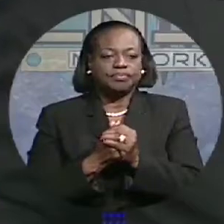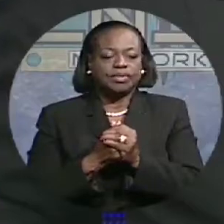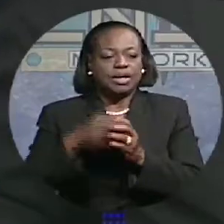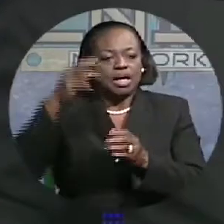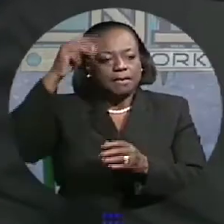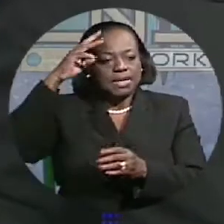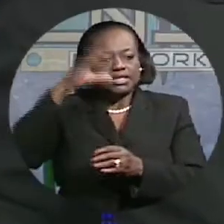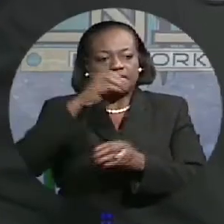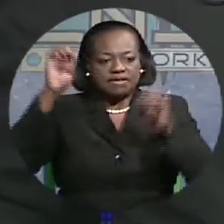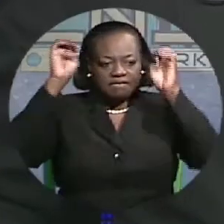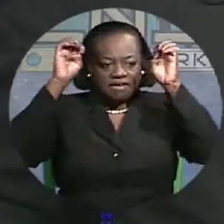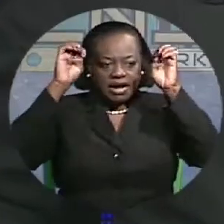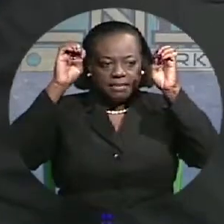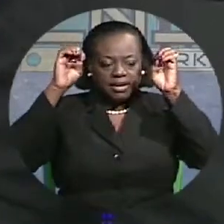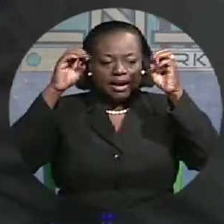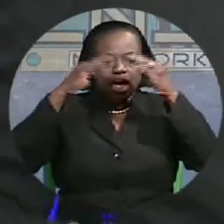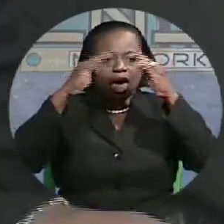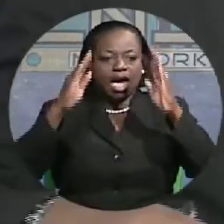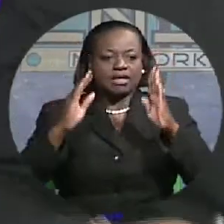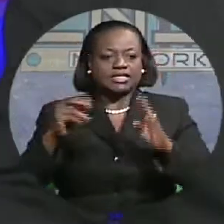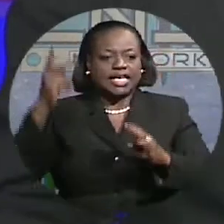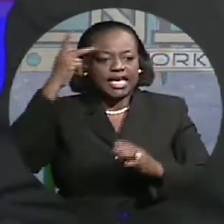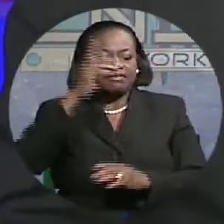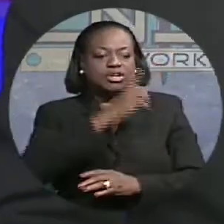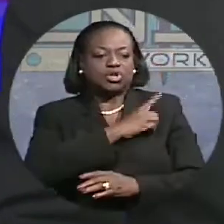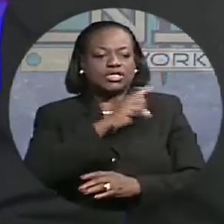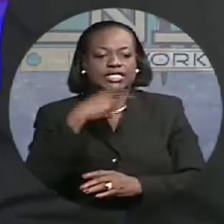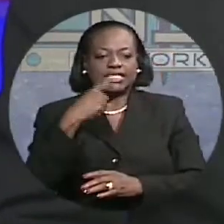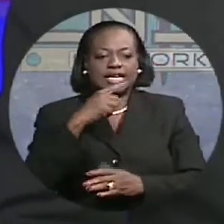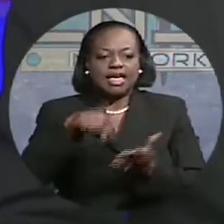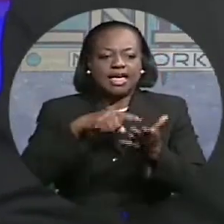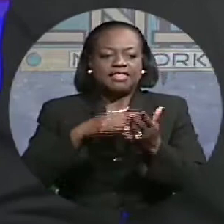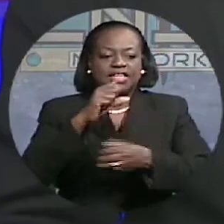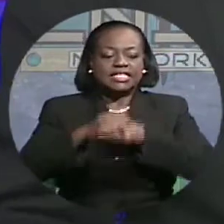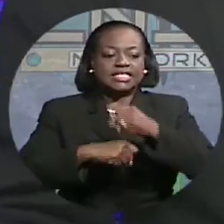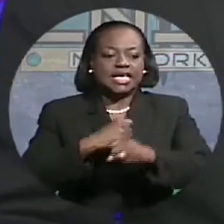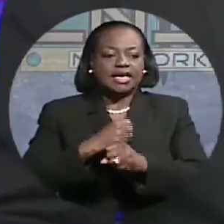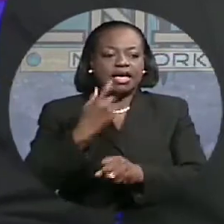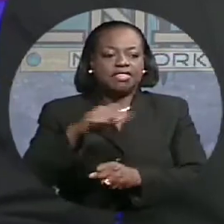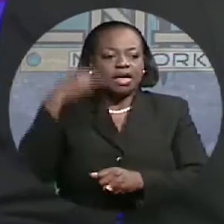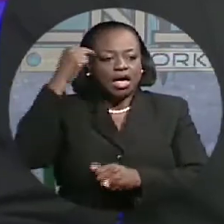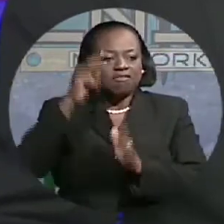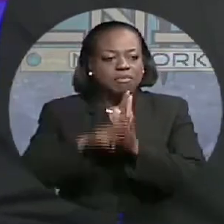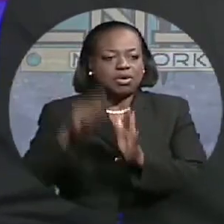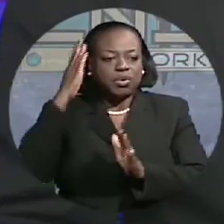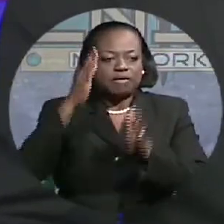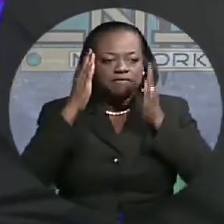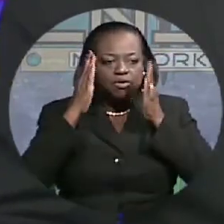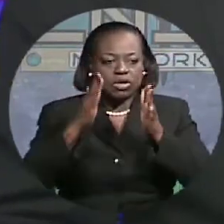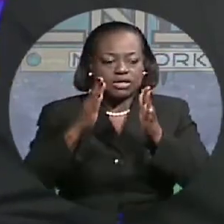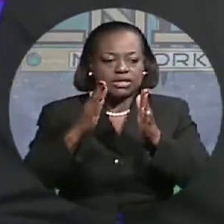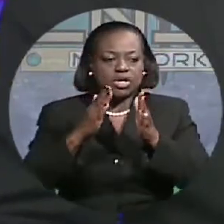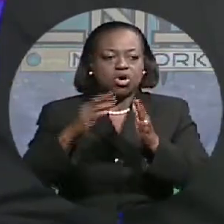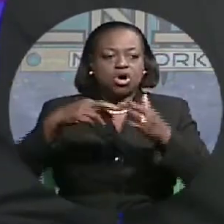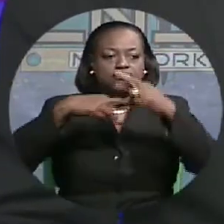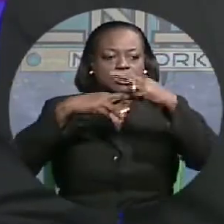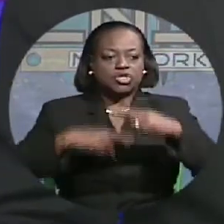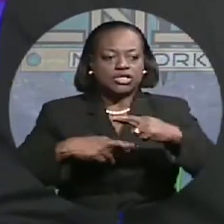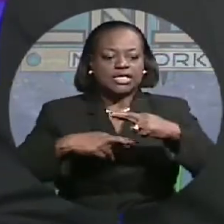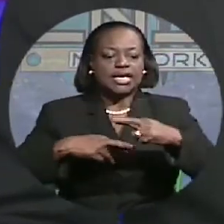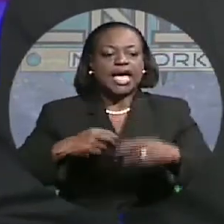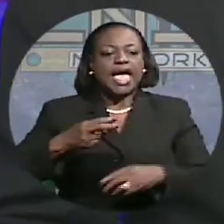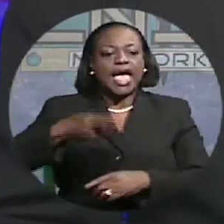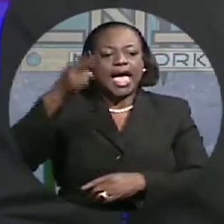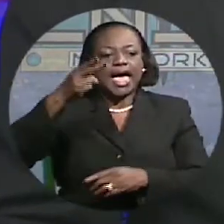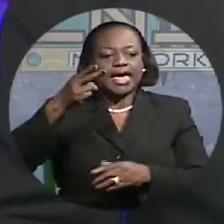Minister of Environment and Housing, Kenrick Dorsett, says this year the government will focus on reducing high energy costs across the country.